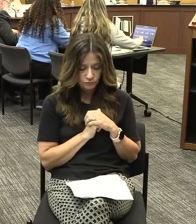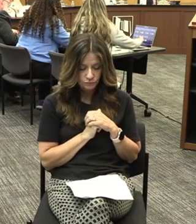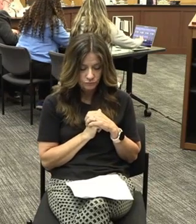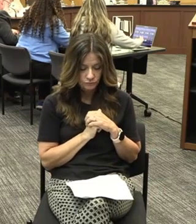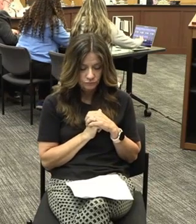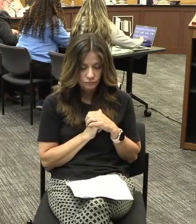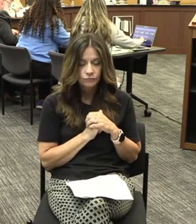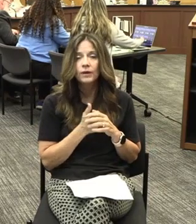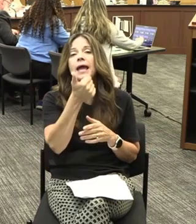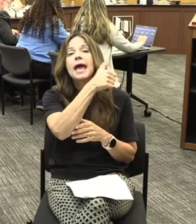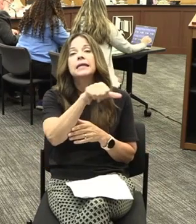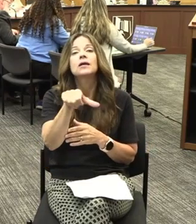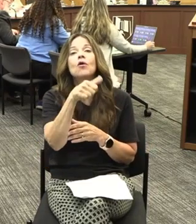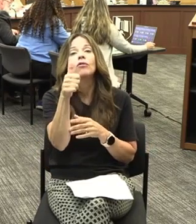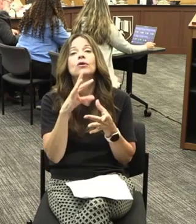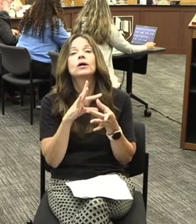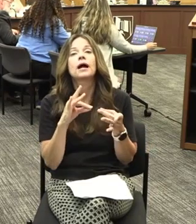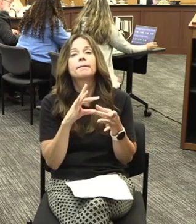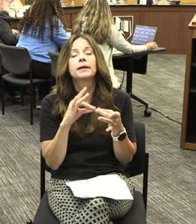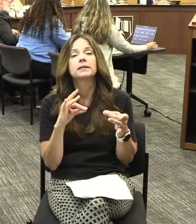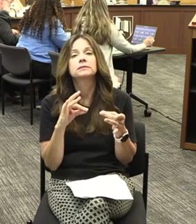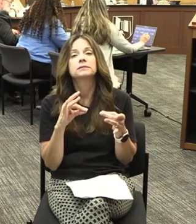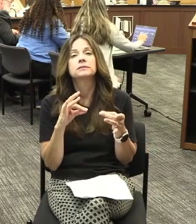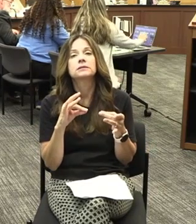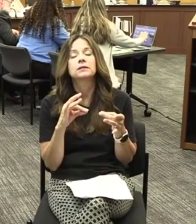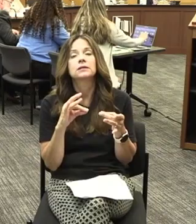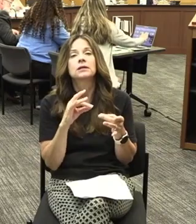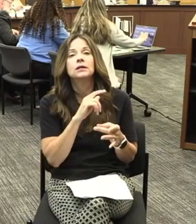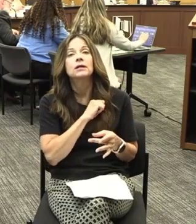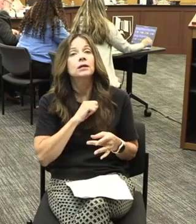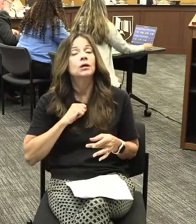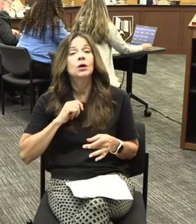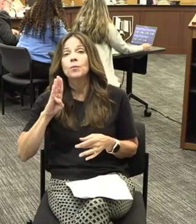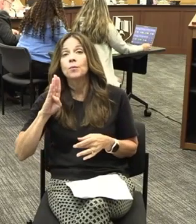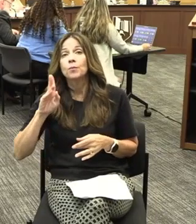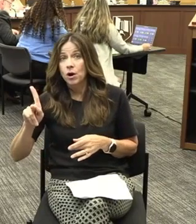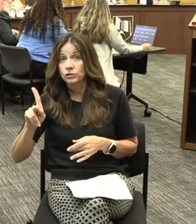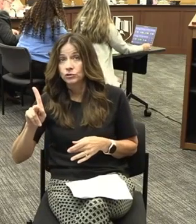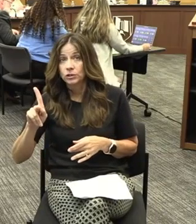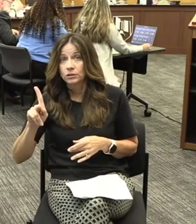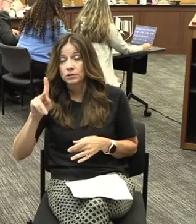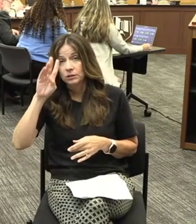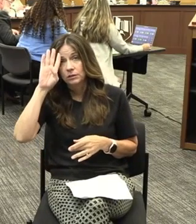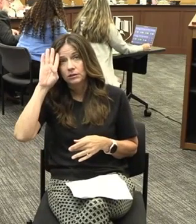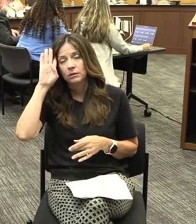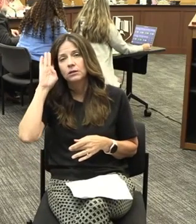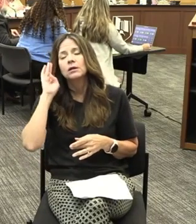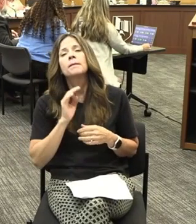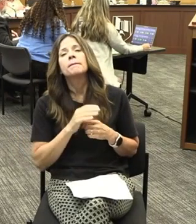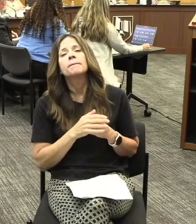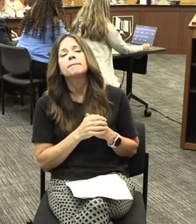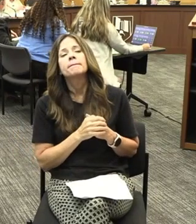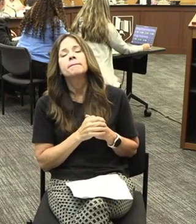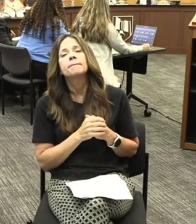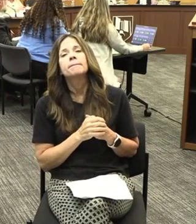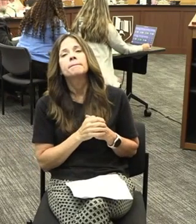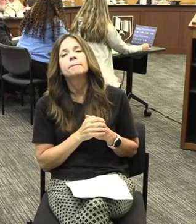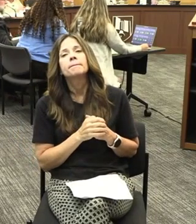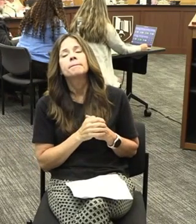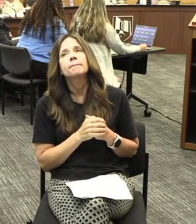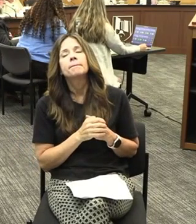Any other comments? Mine goes back to, now can I say the page, Brian, that I wanted to say before? One